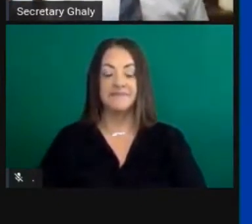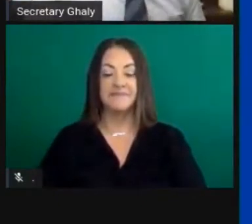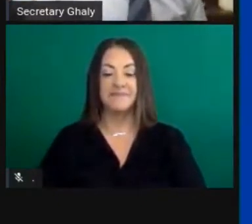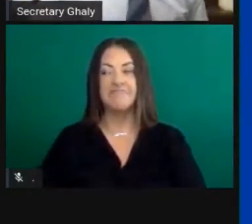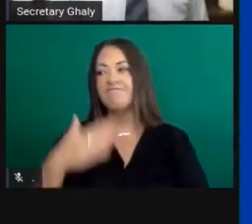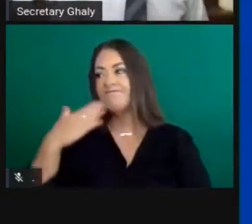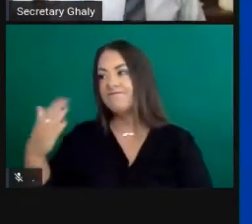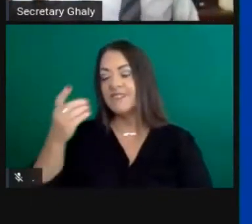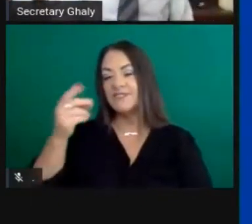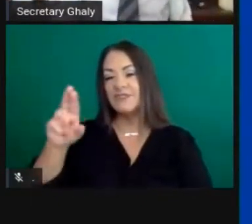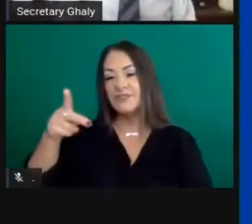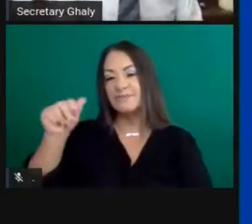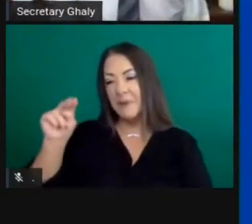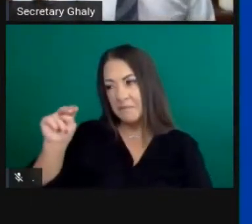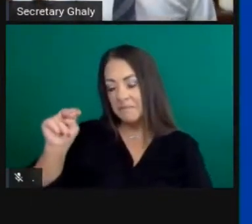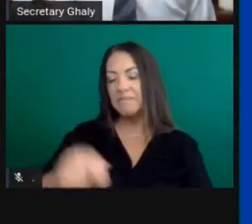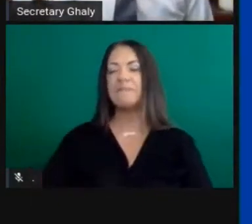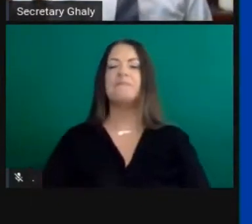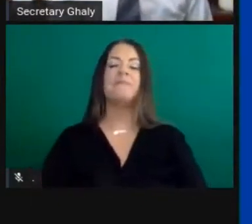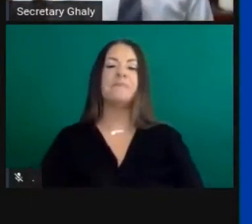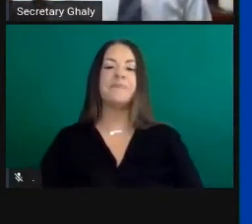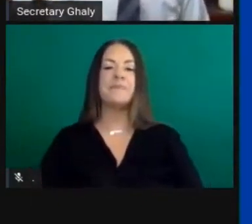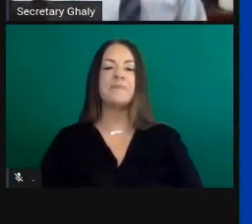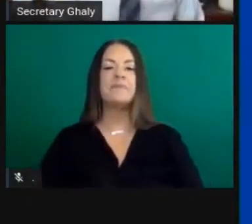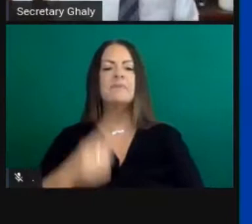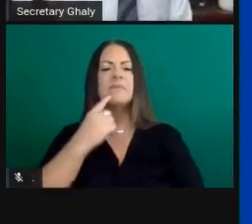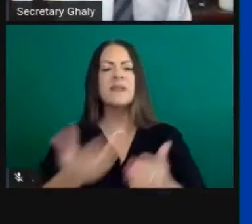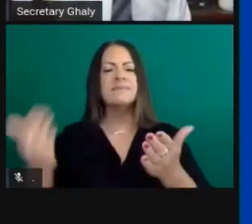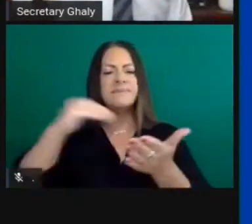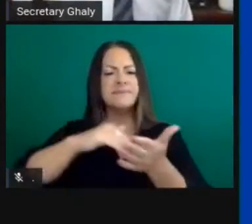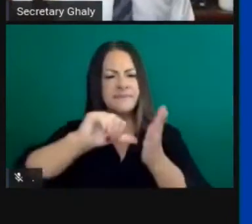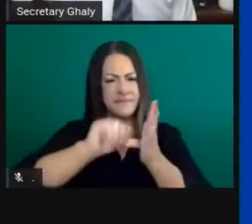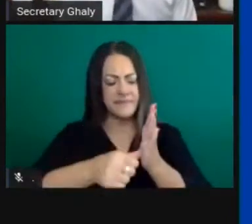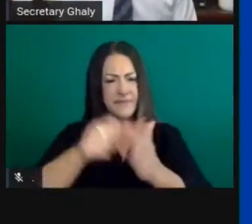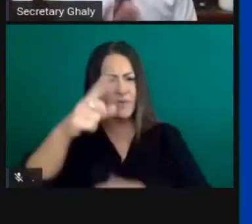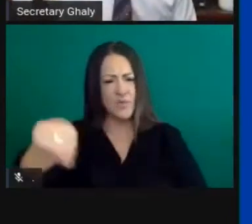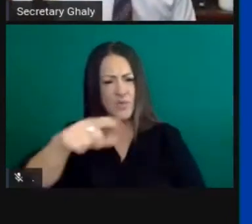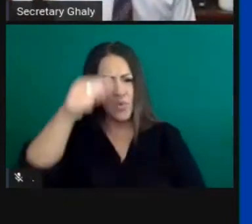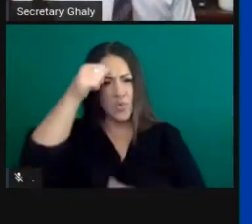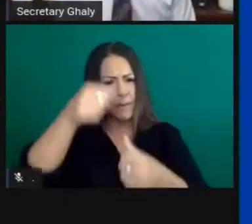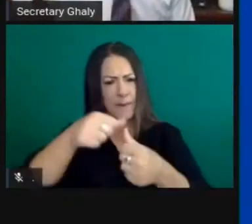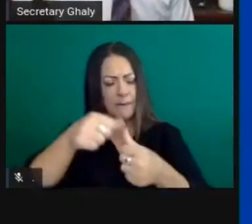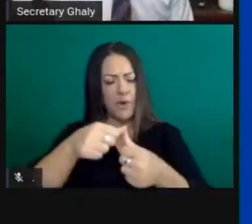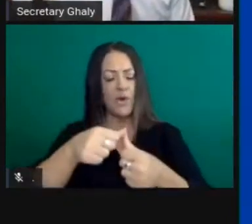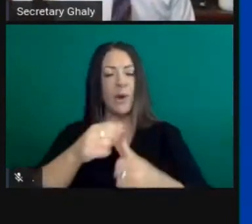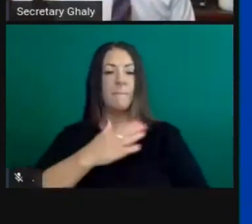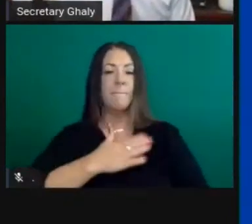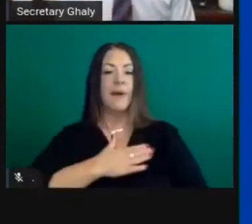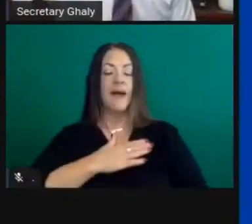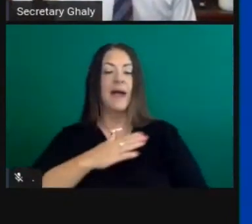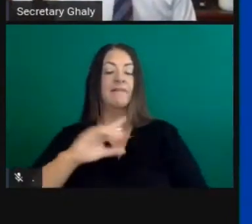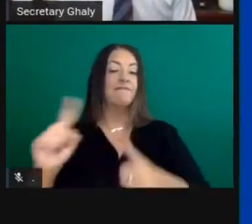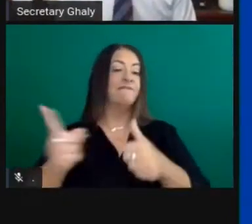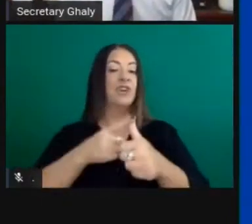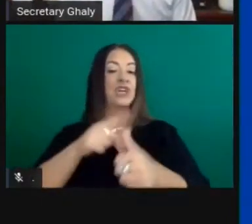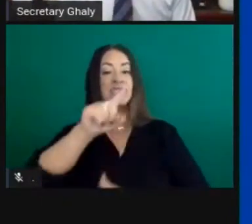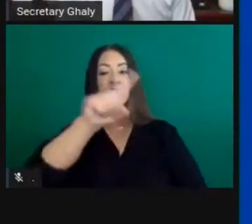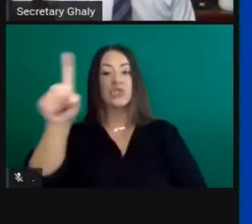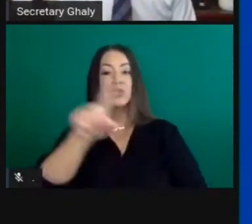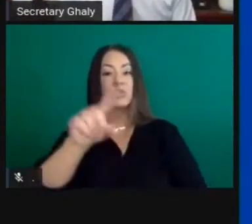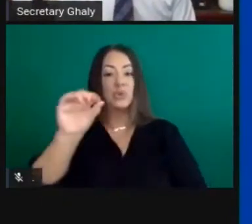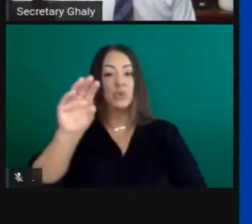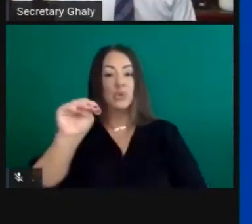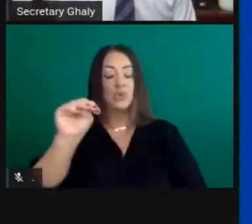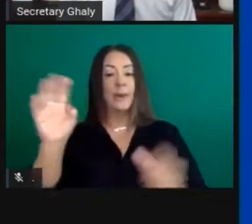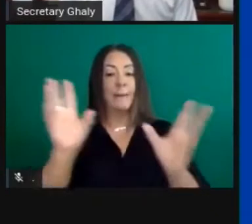Thanks, Dr. Pond. Just to re-emphasize, you'll remember really my first Zoom update